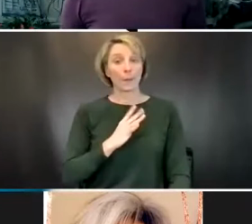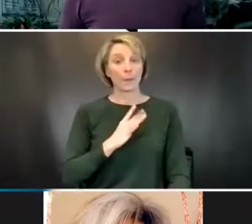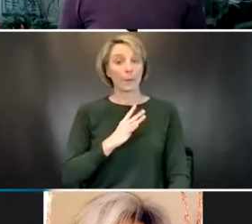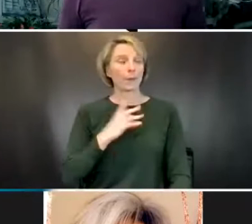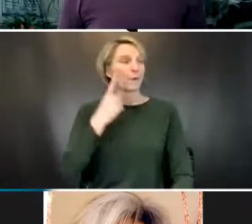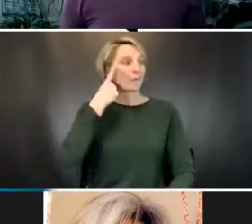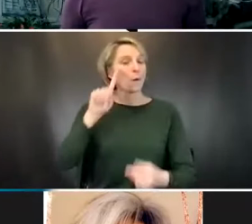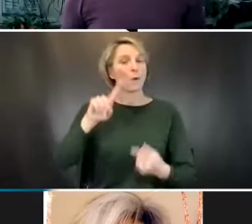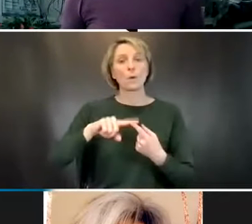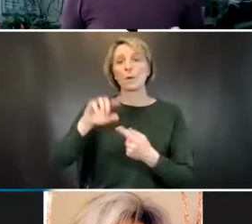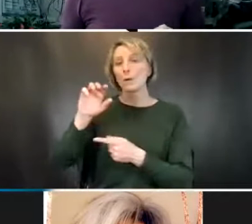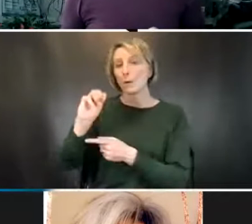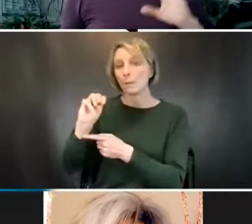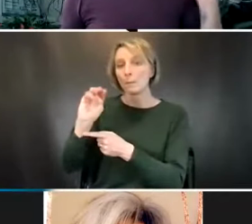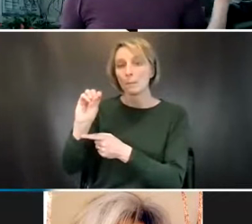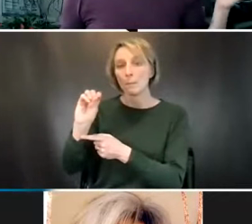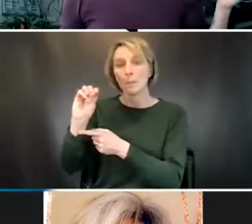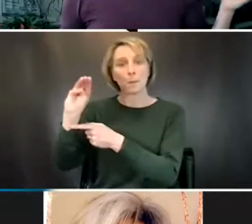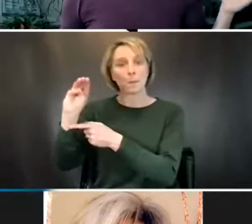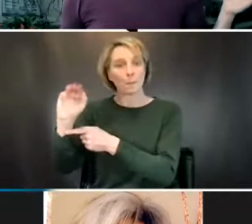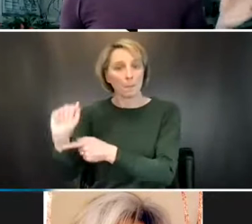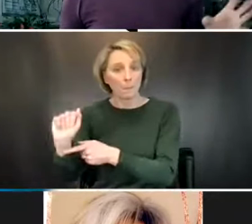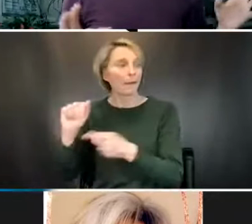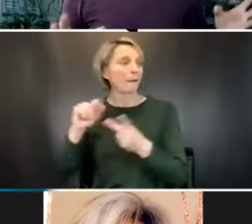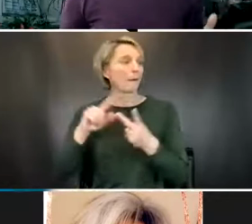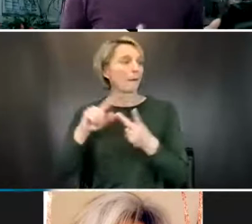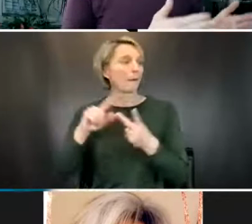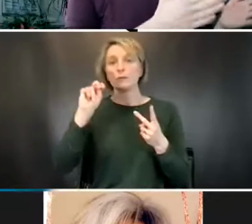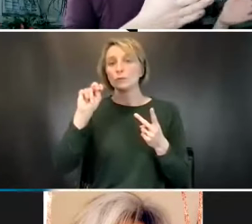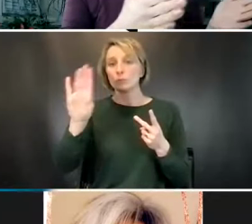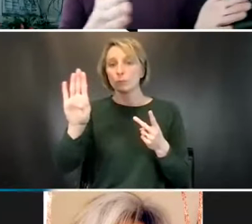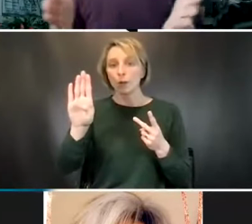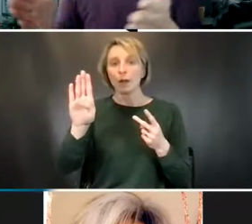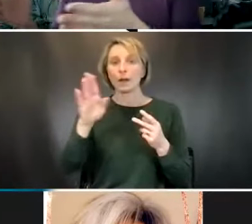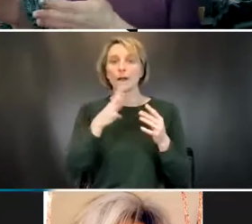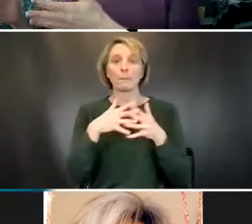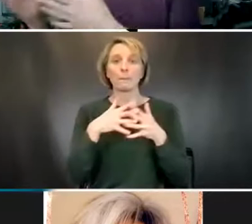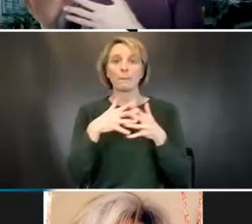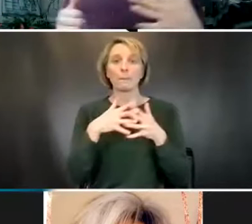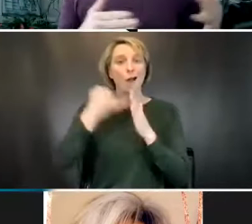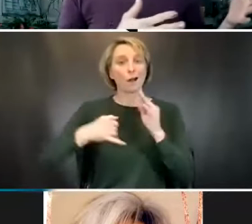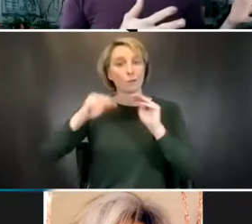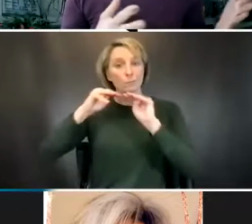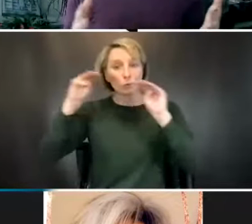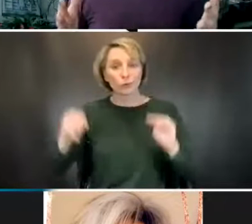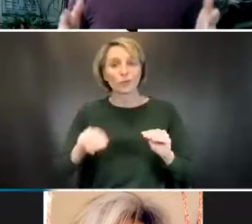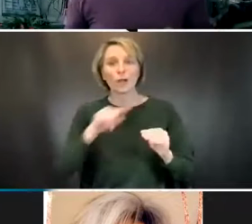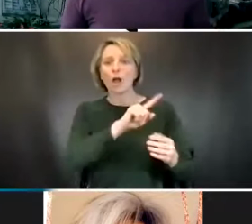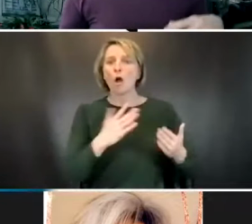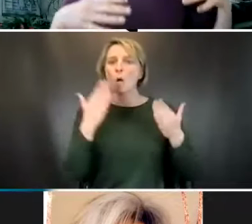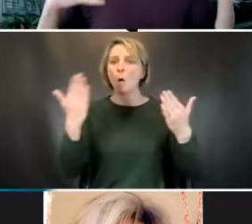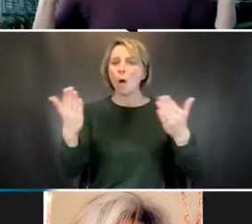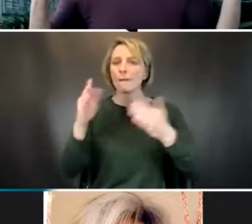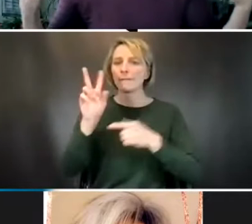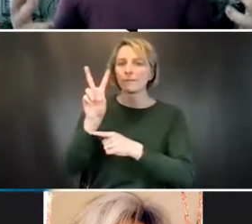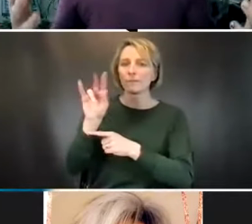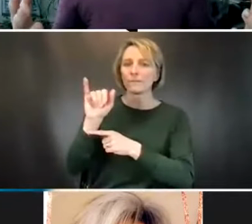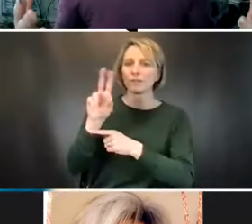MoMA and the New Britain Museum of American Art to offer these online looks through the museum.